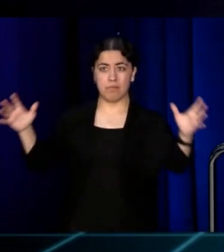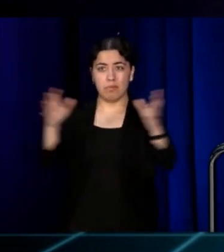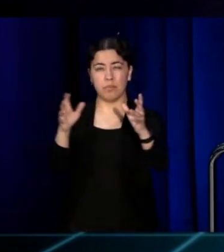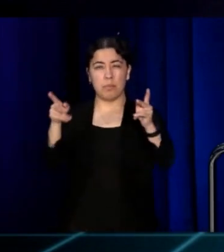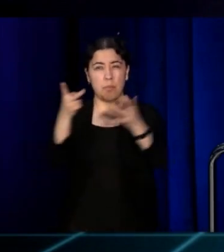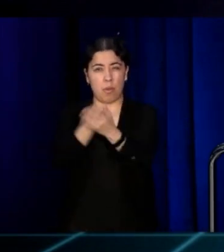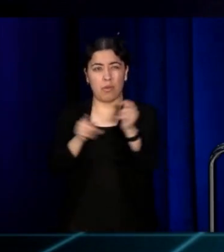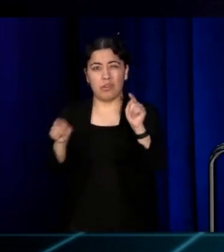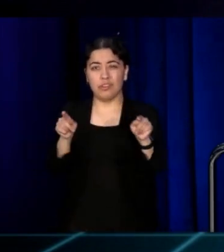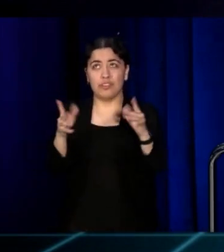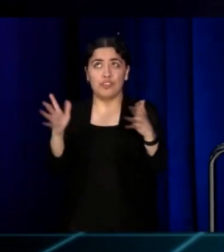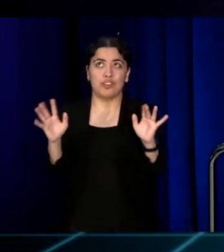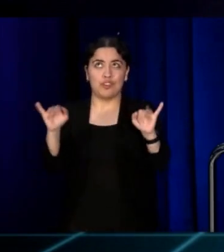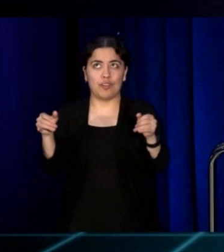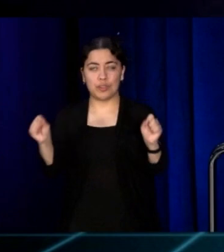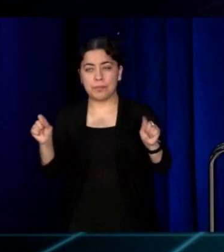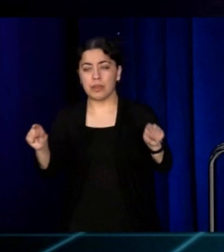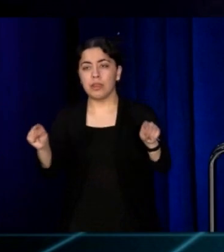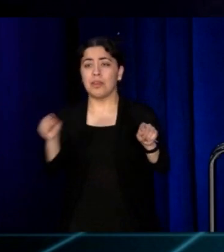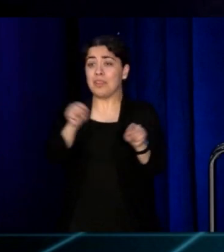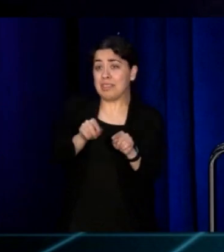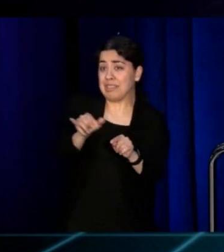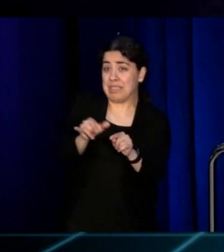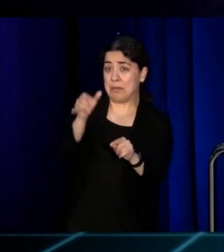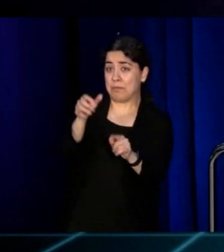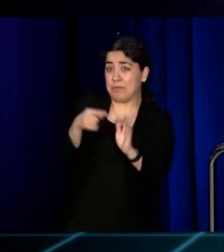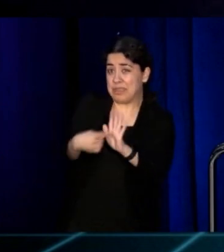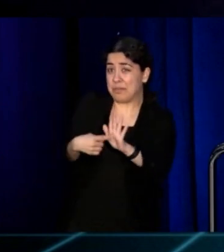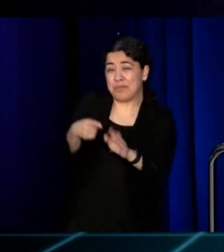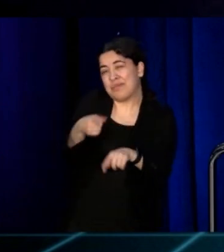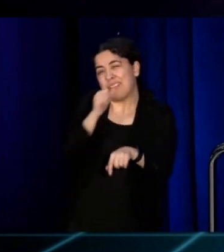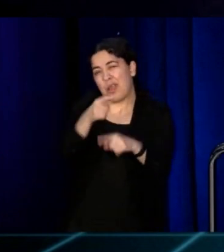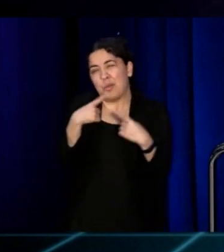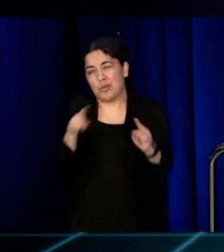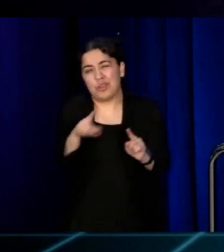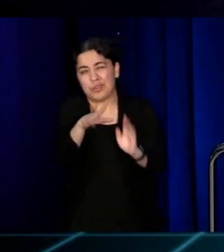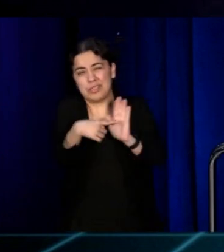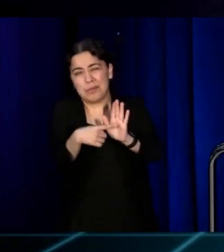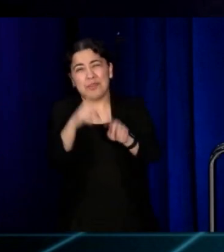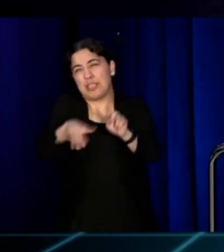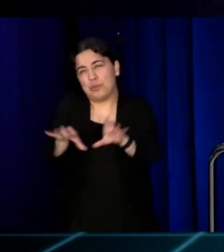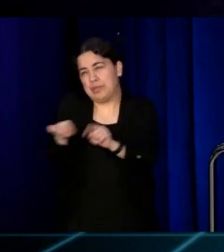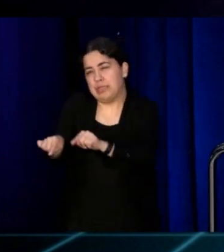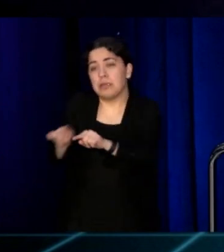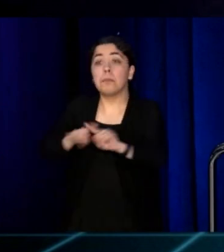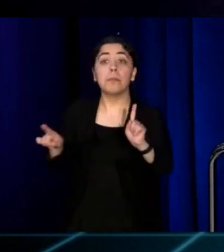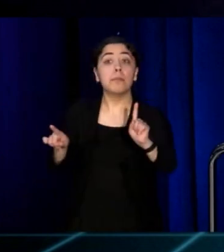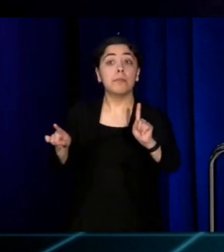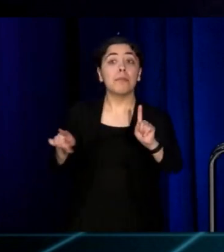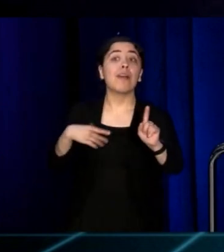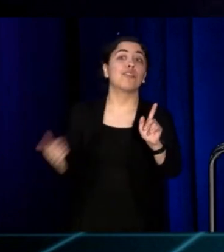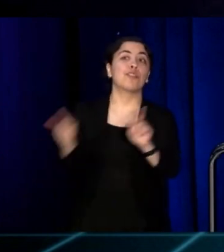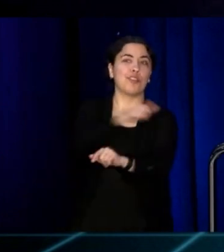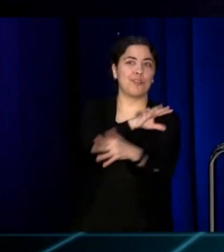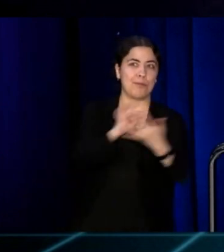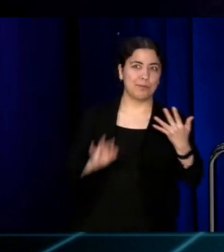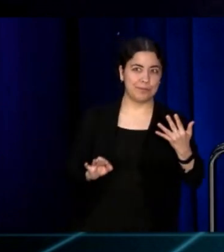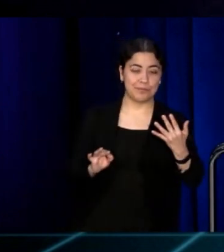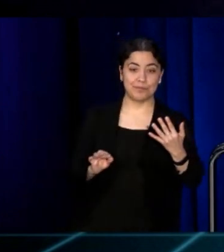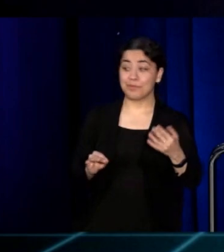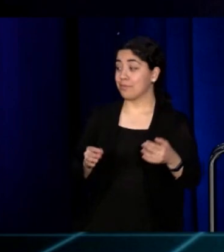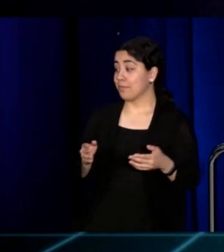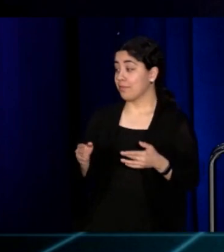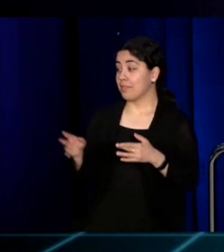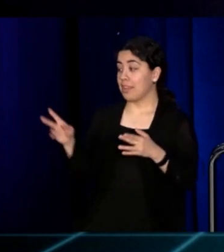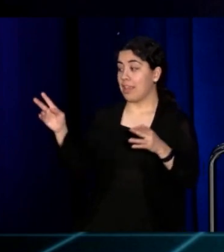same instance, so that's actually not going to work. You can't really, do this. But I have an alternative. If you put it in